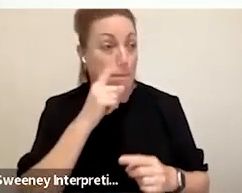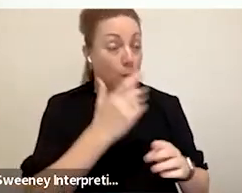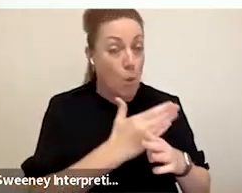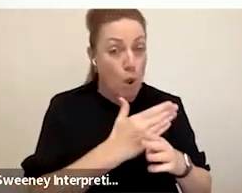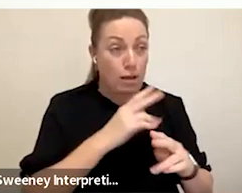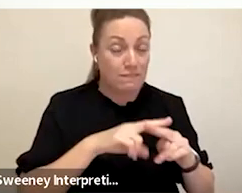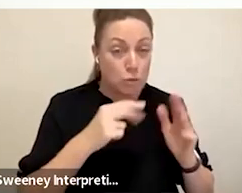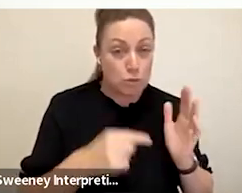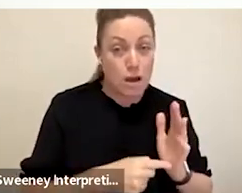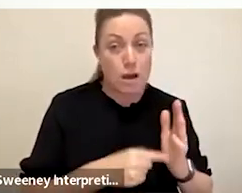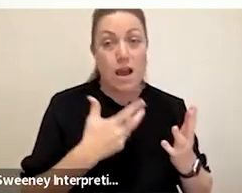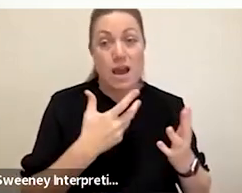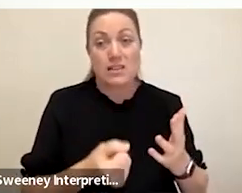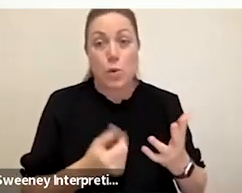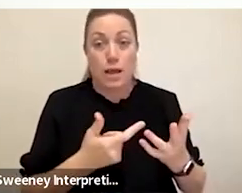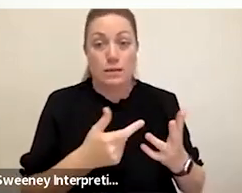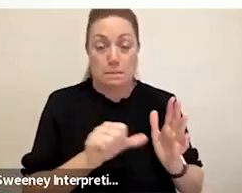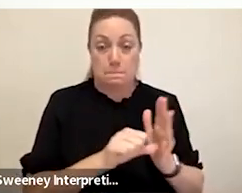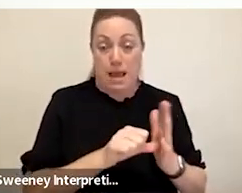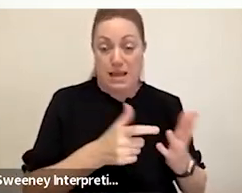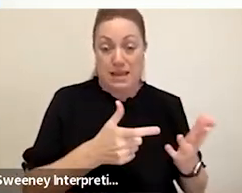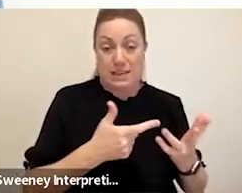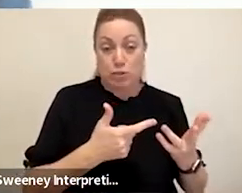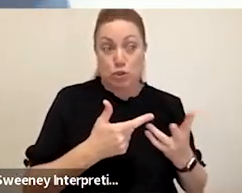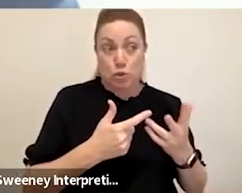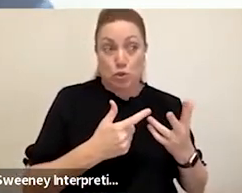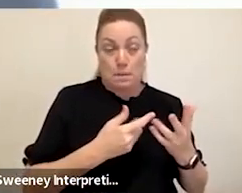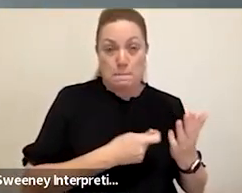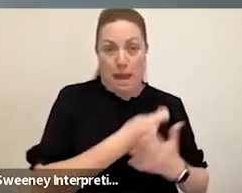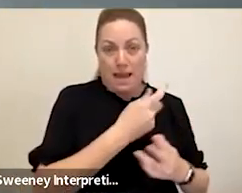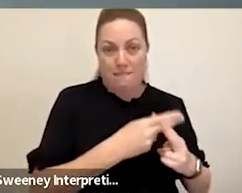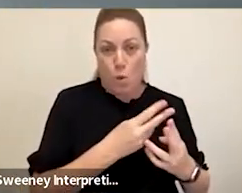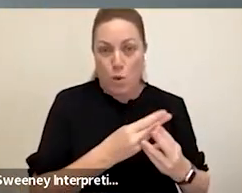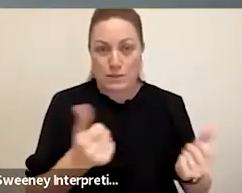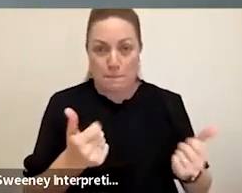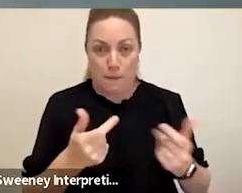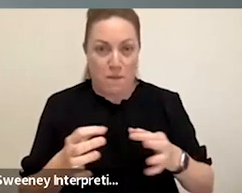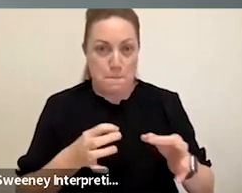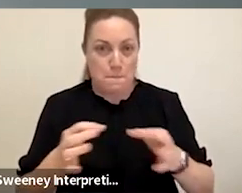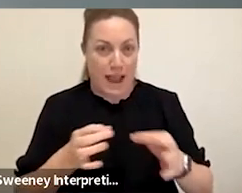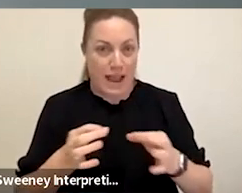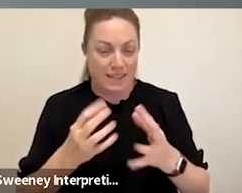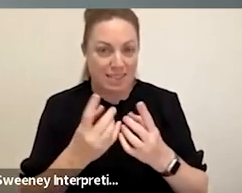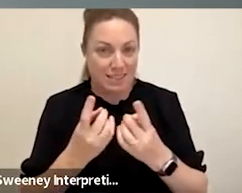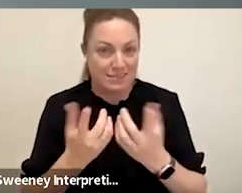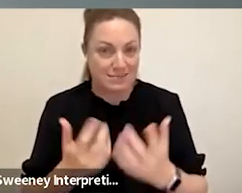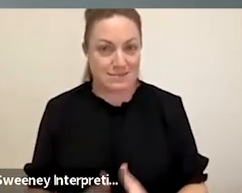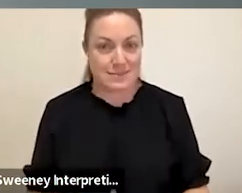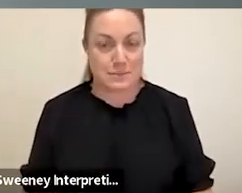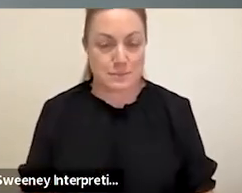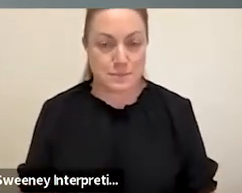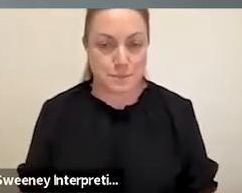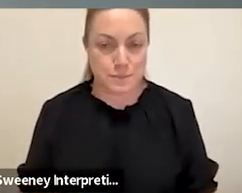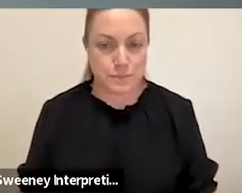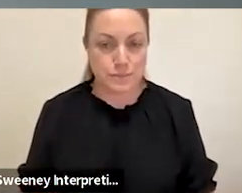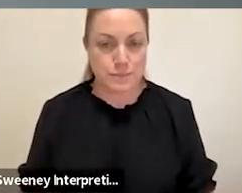to fund some of the things that come out of the planning process conversations. Awesome. Thanks so much, John. I might pass over to Emma